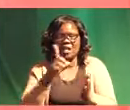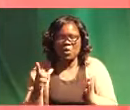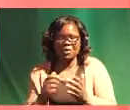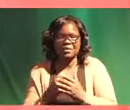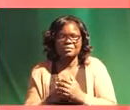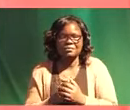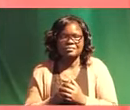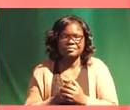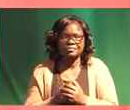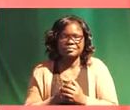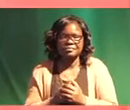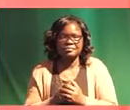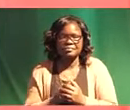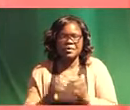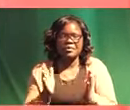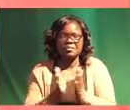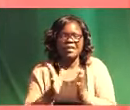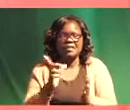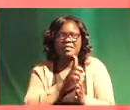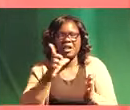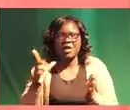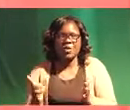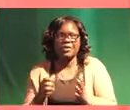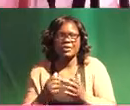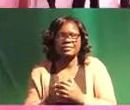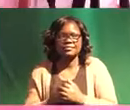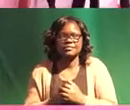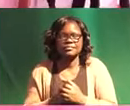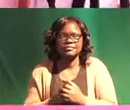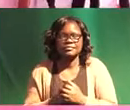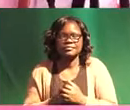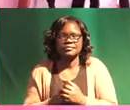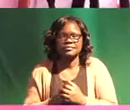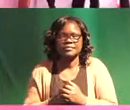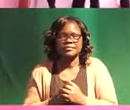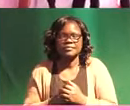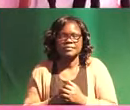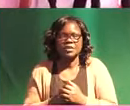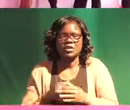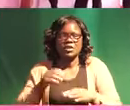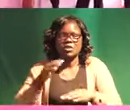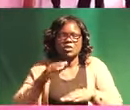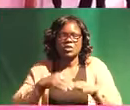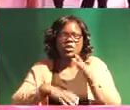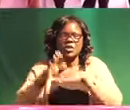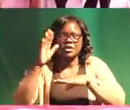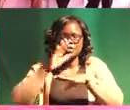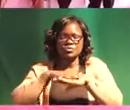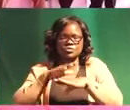asifiwe. Bwana Yesu asifiwe. Mwadhani no mwea.